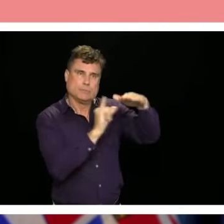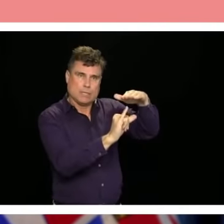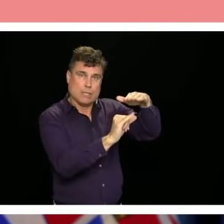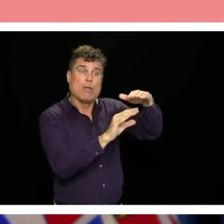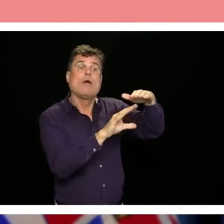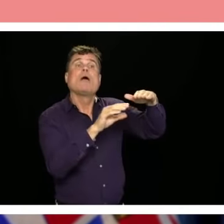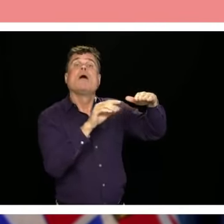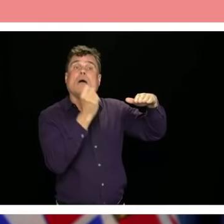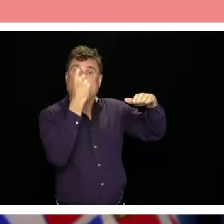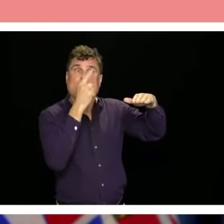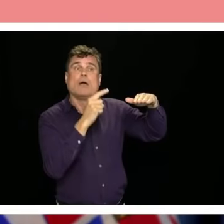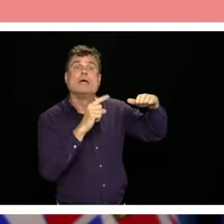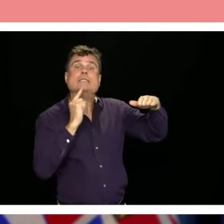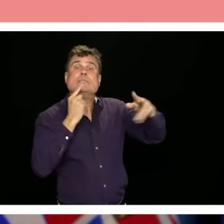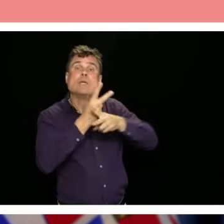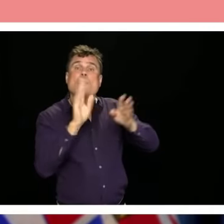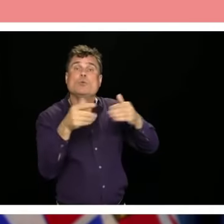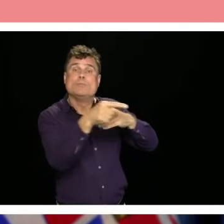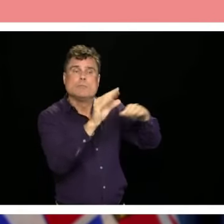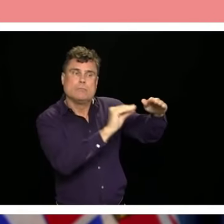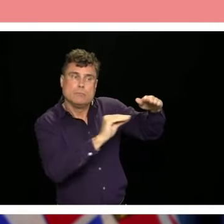in the province today. So